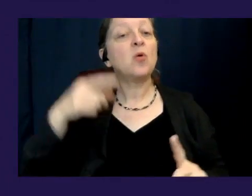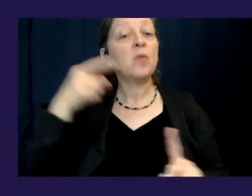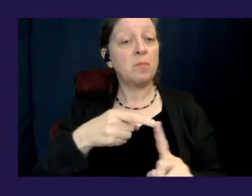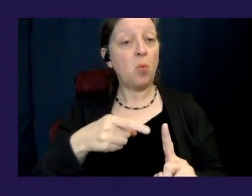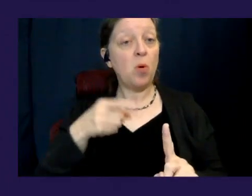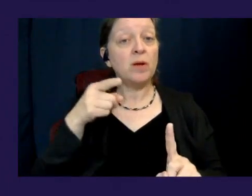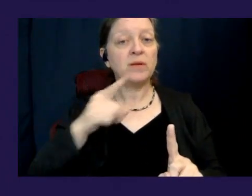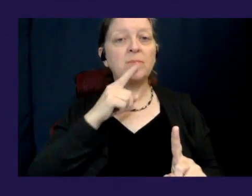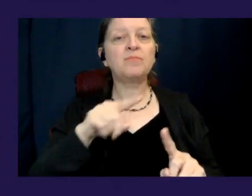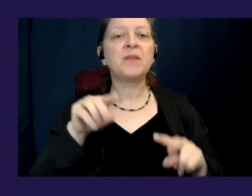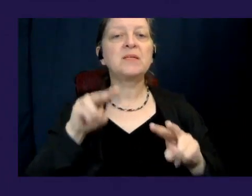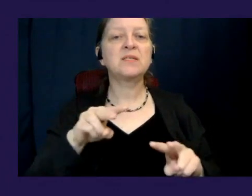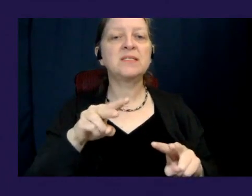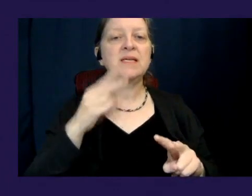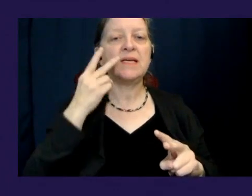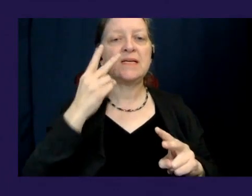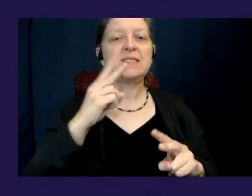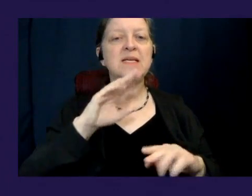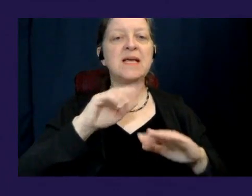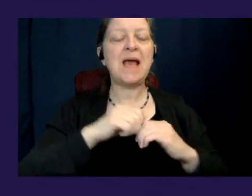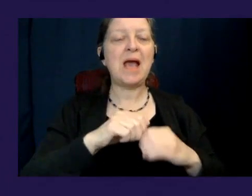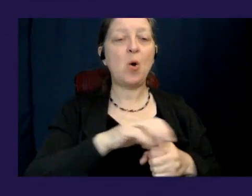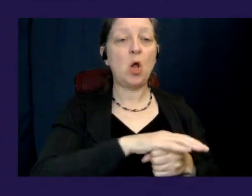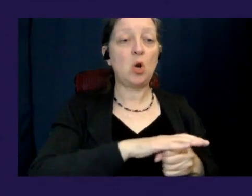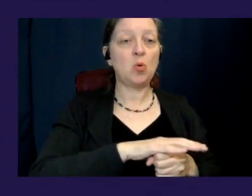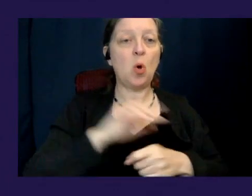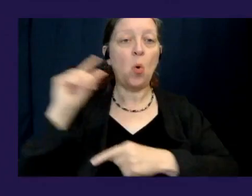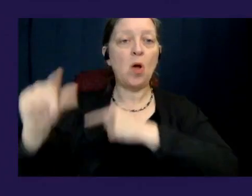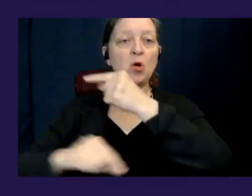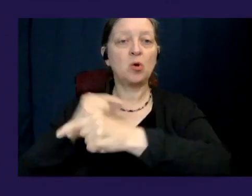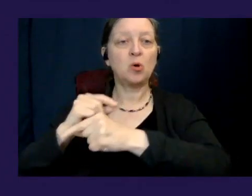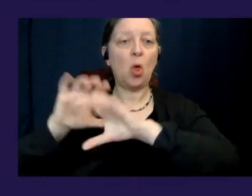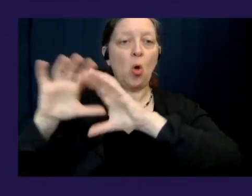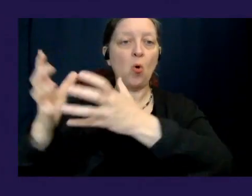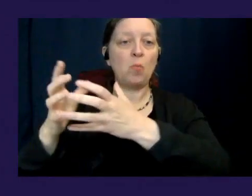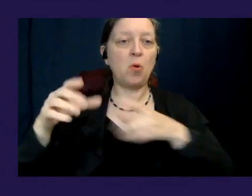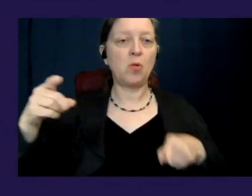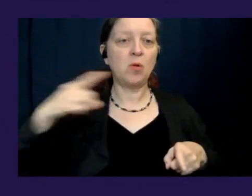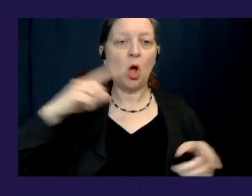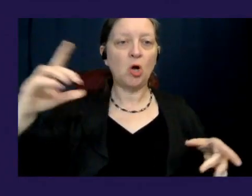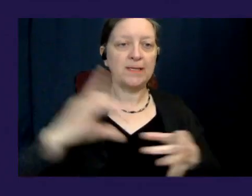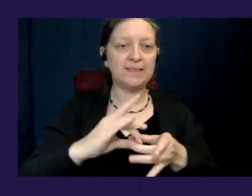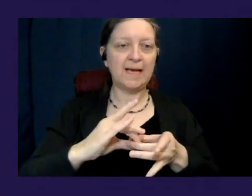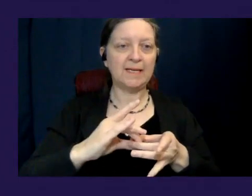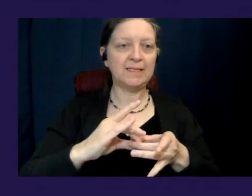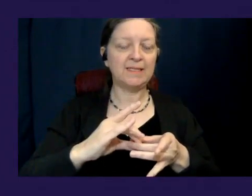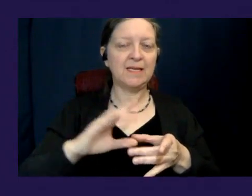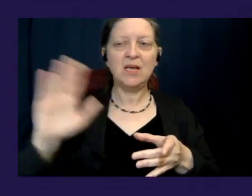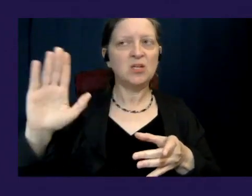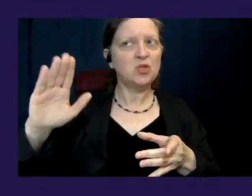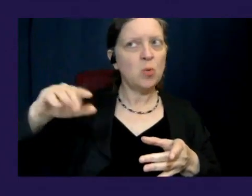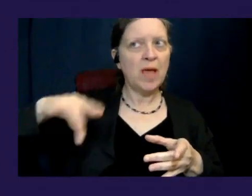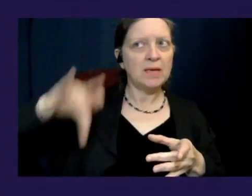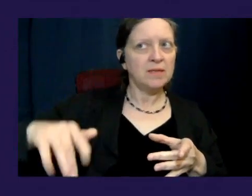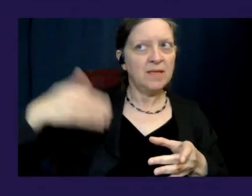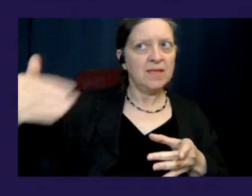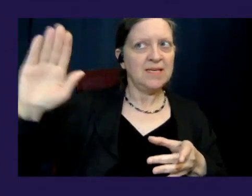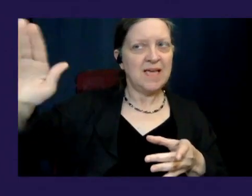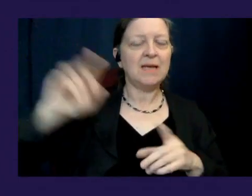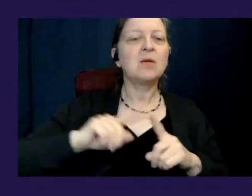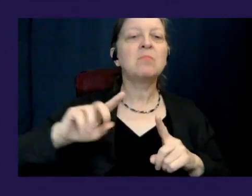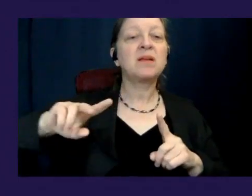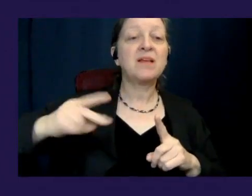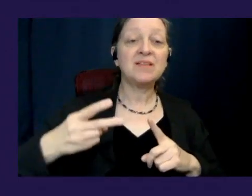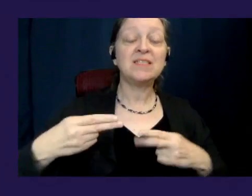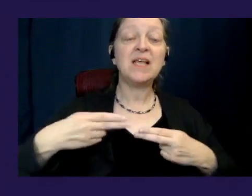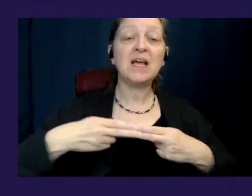global are connected to each other. In the second slide, which don't go to yet, but in the second slide, I'm going to show you how that